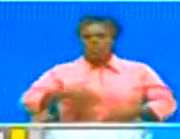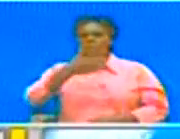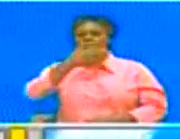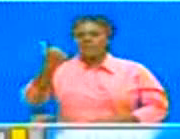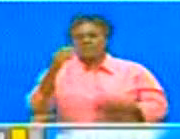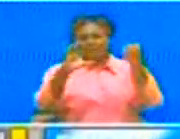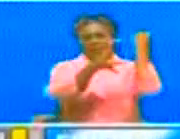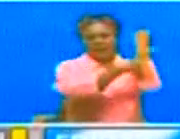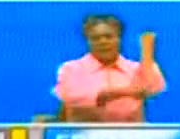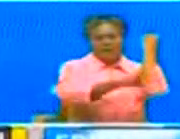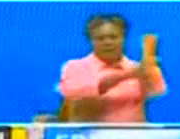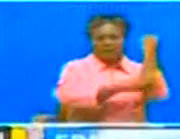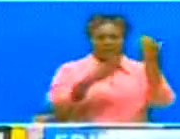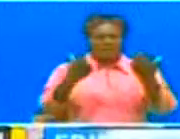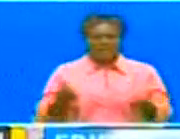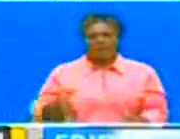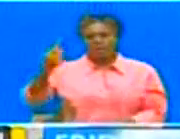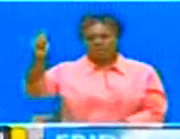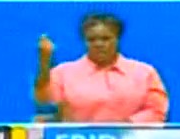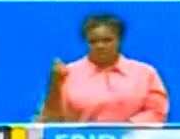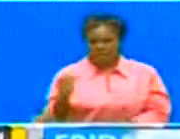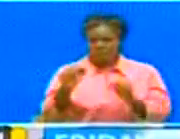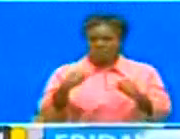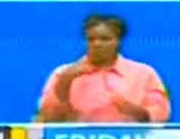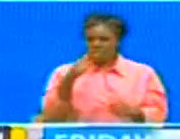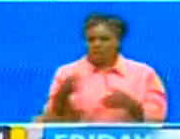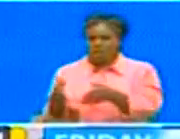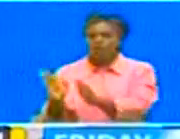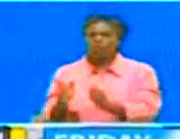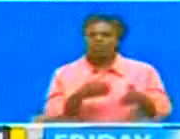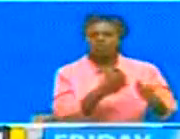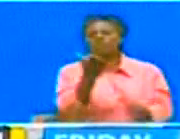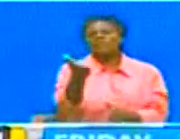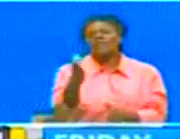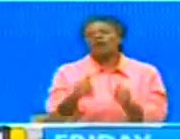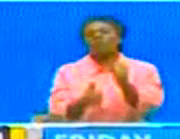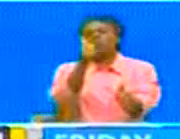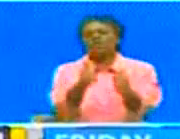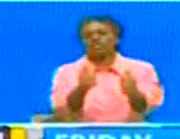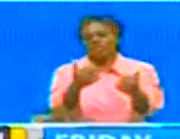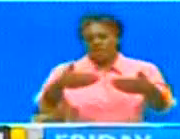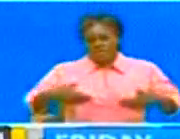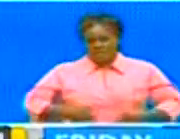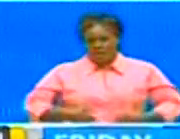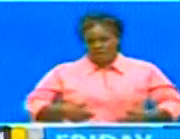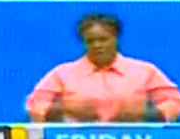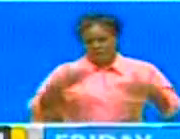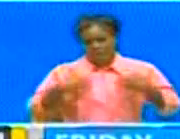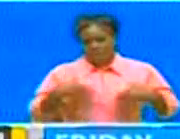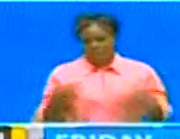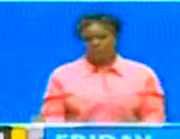of this country of ours. And right now in Kenya, what would you say are the opportunities that have presented themselves for the young, for young people right